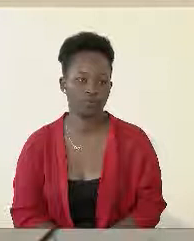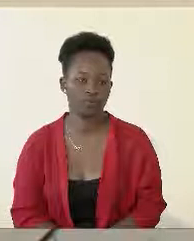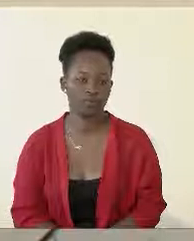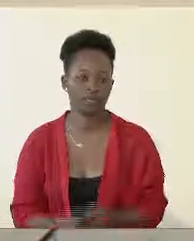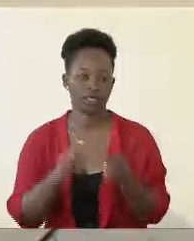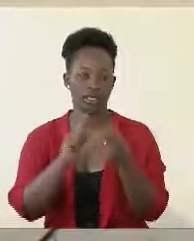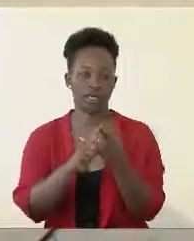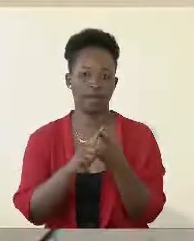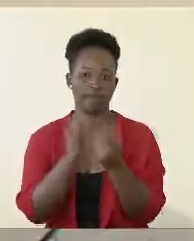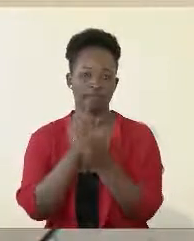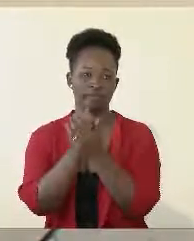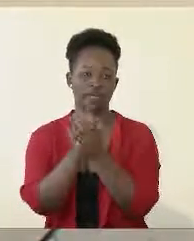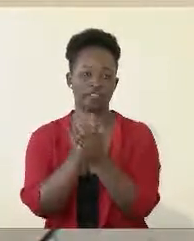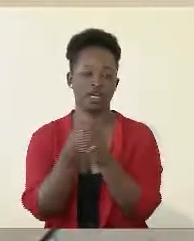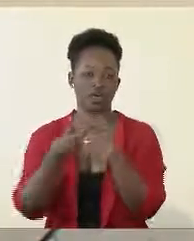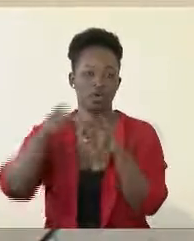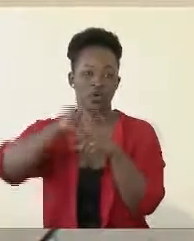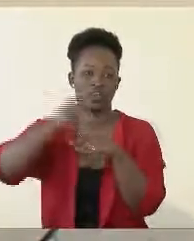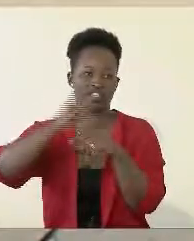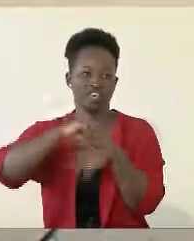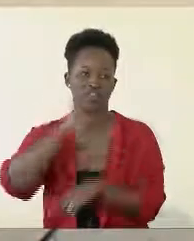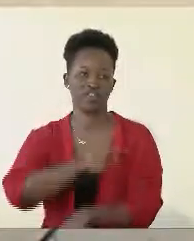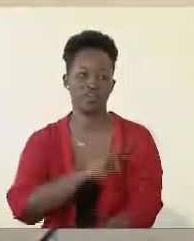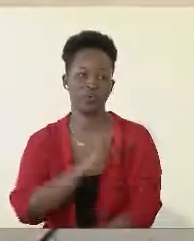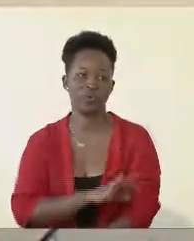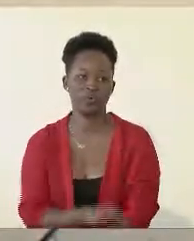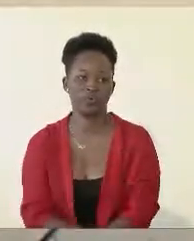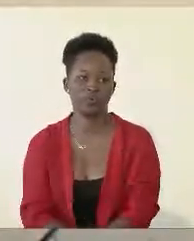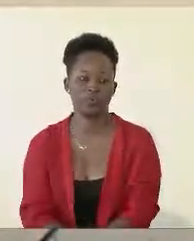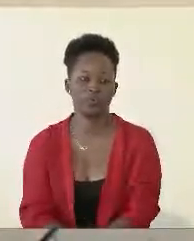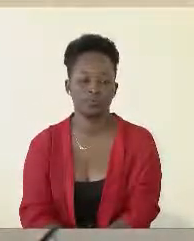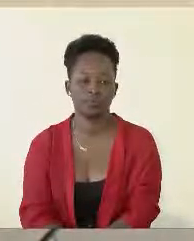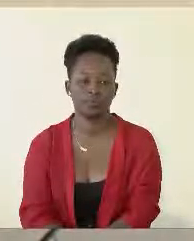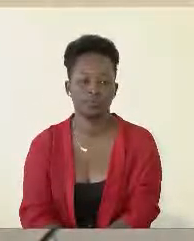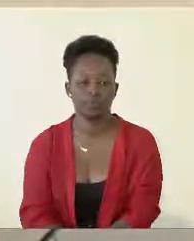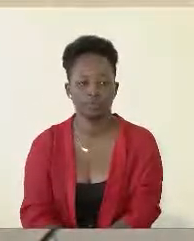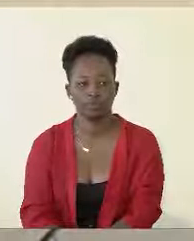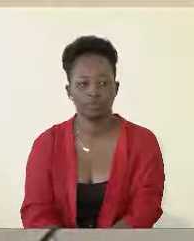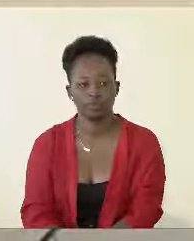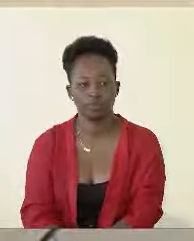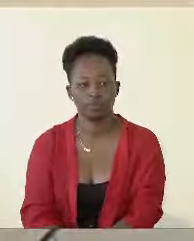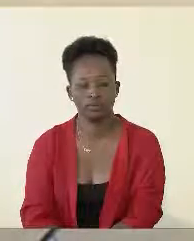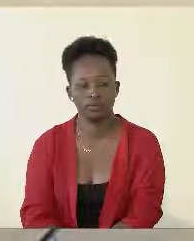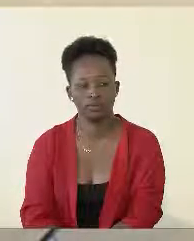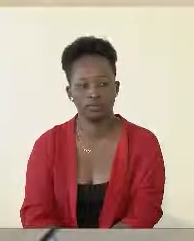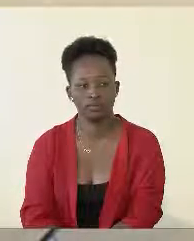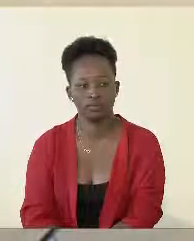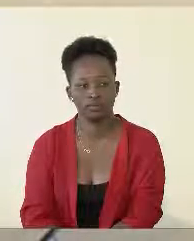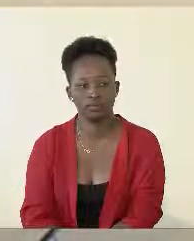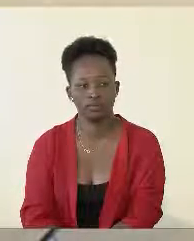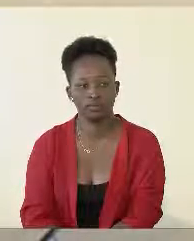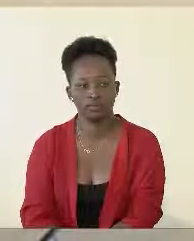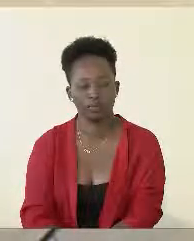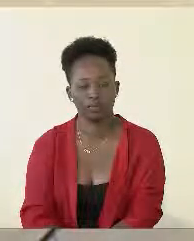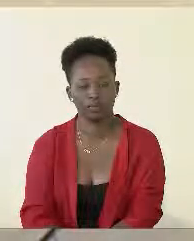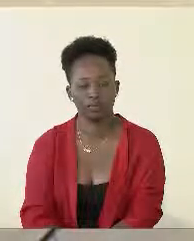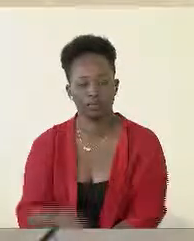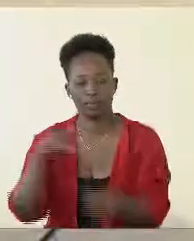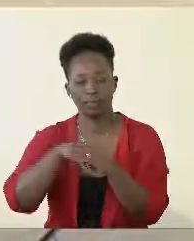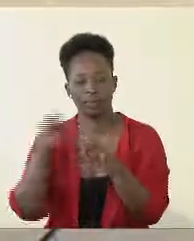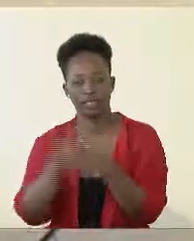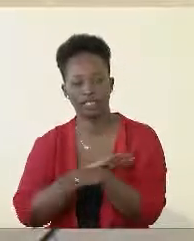those strategies such that you make your business grow. That's why with part D, it will be related to the motives,